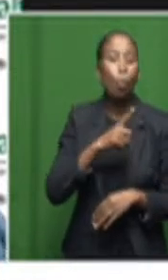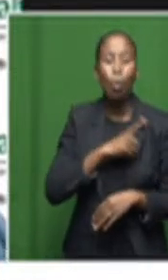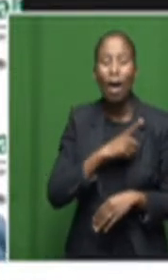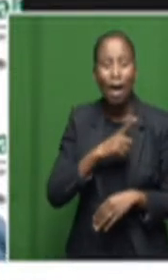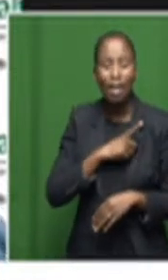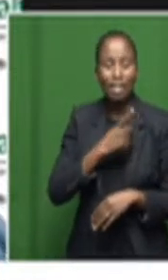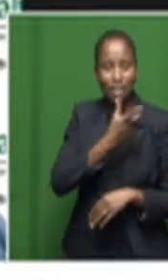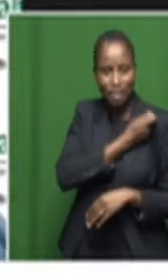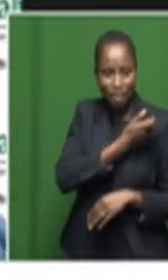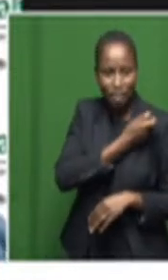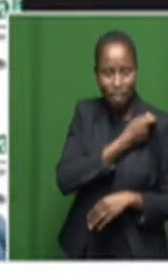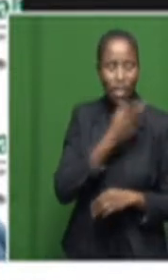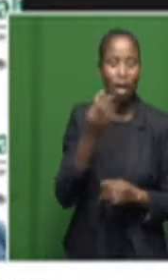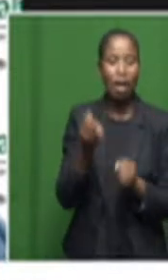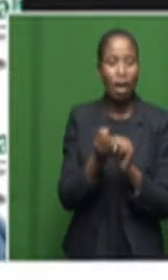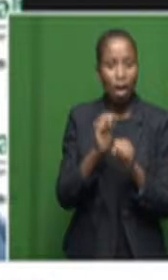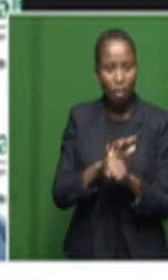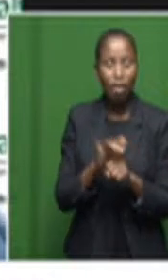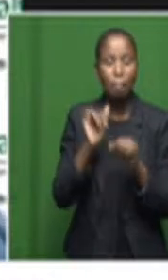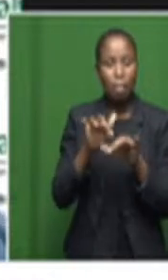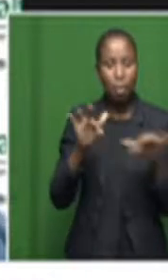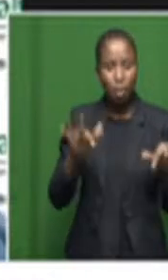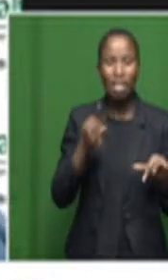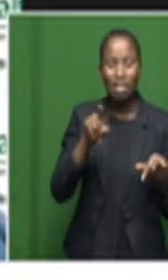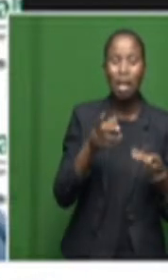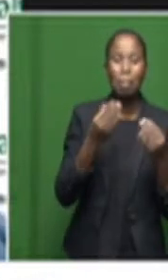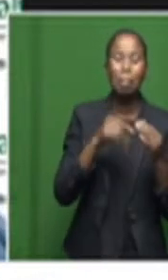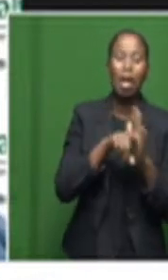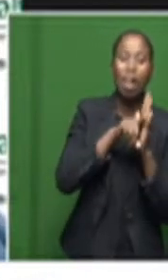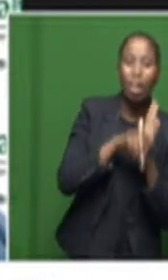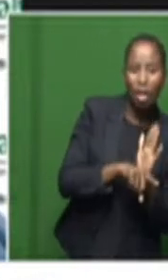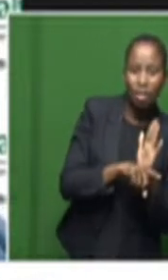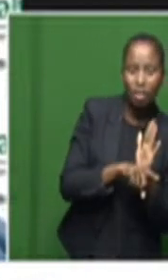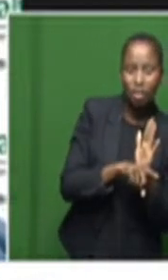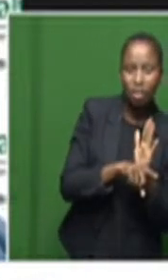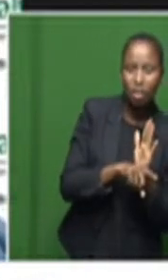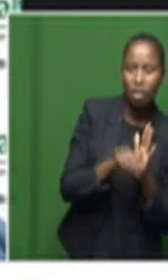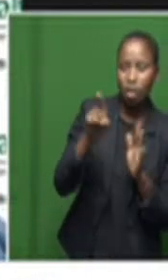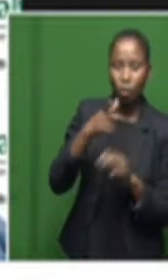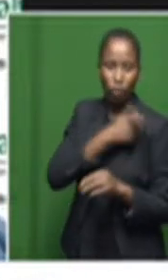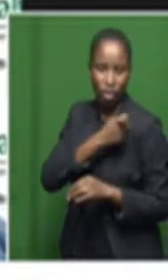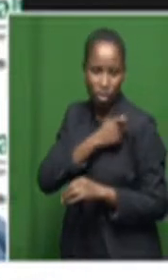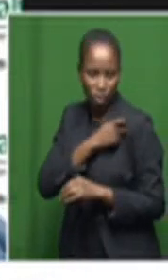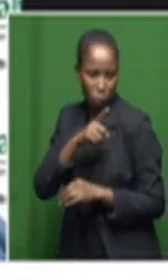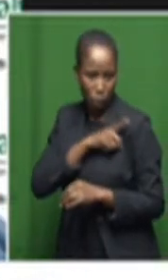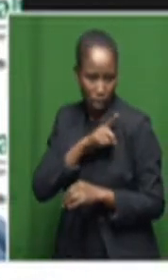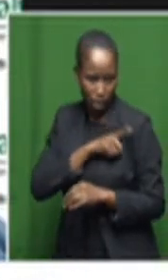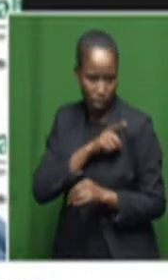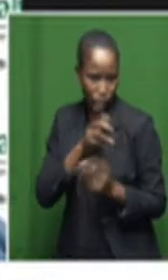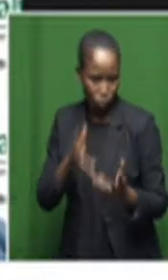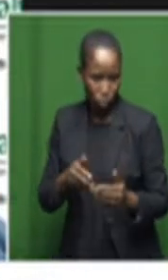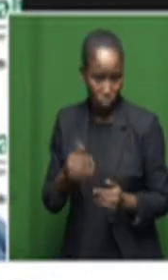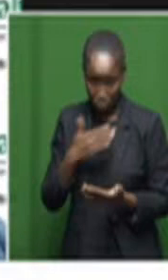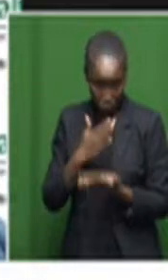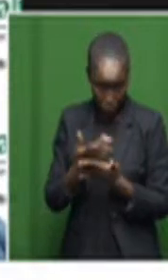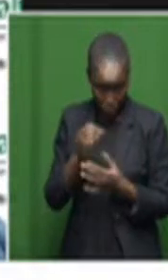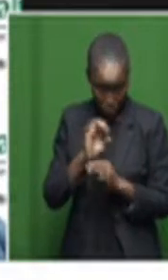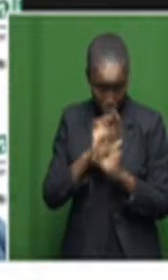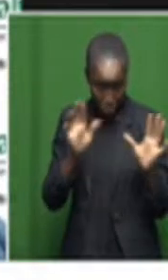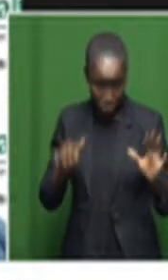testing coverage of population less than that of vaccine coverage? I'm not sure if you got it,